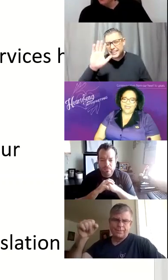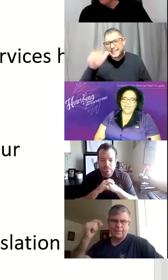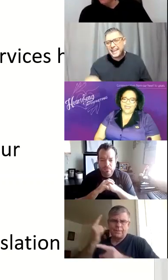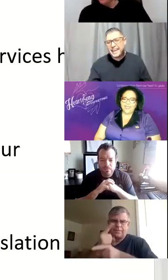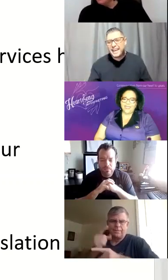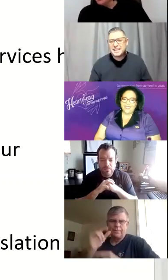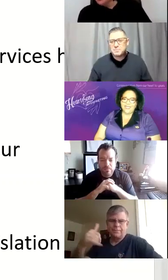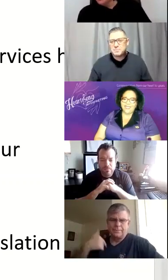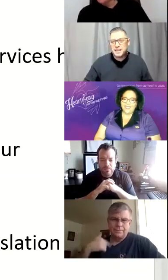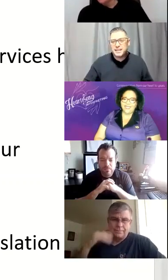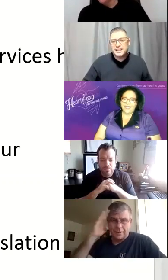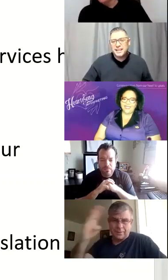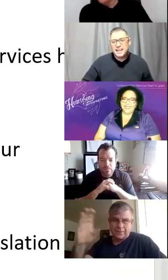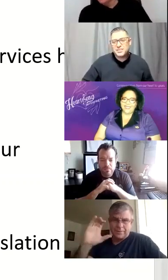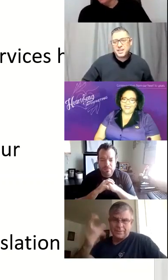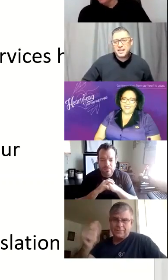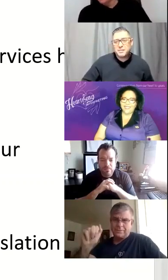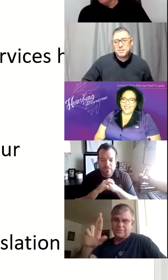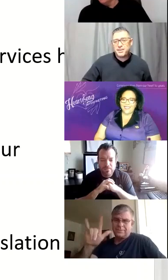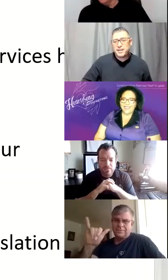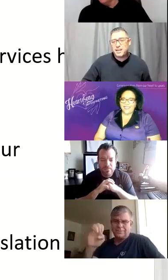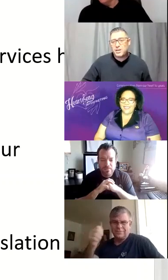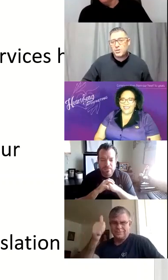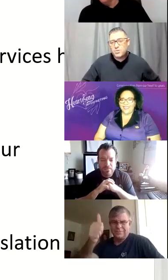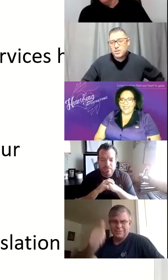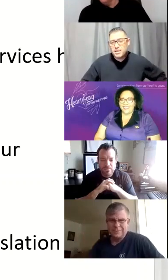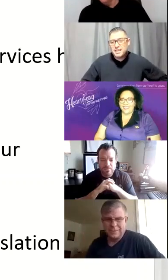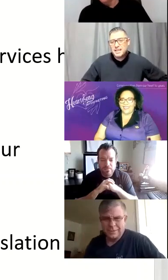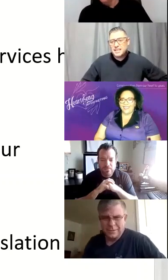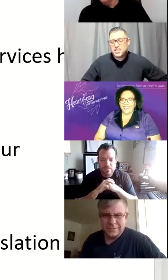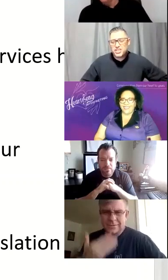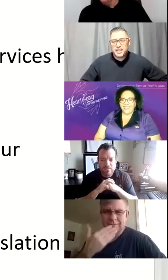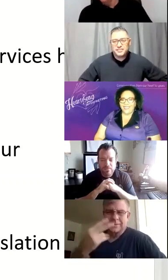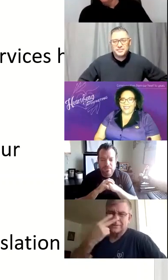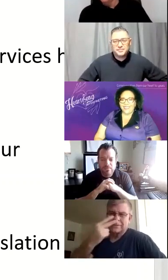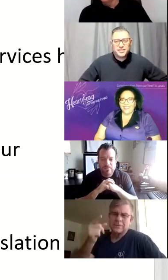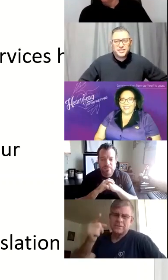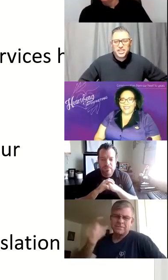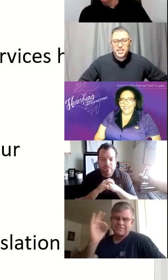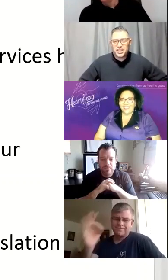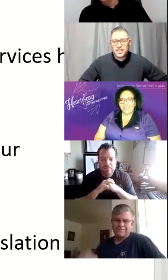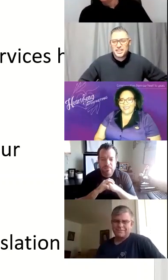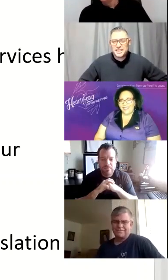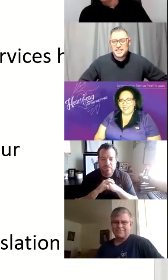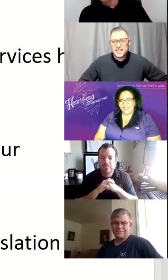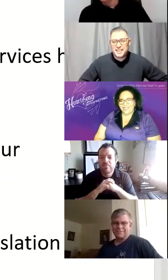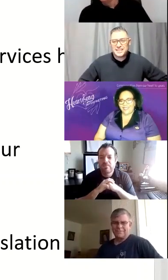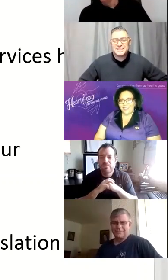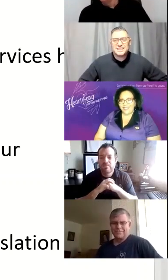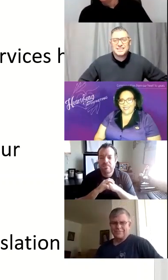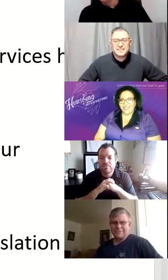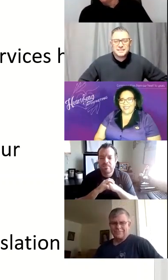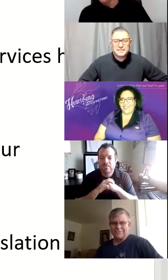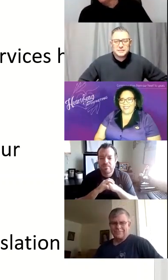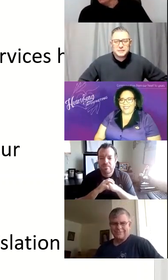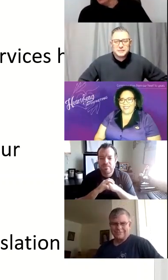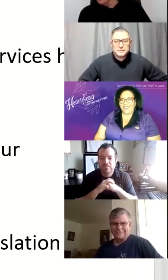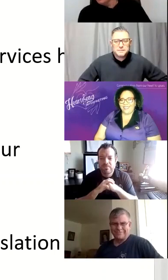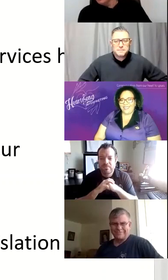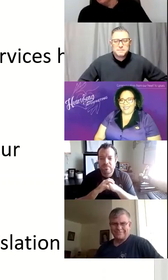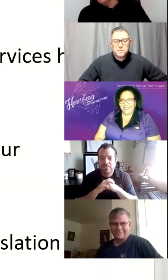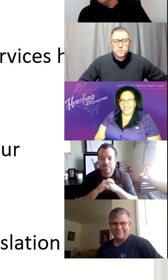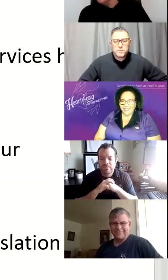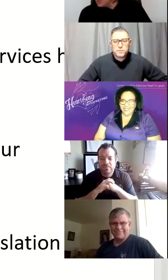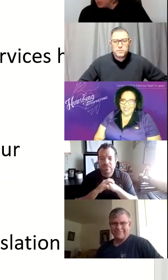meeting. Yeah, that's me. That's right. I'm here. Hello. It's Jet Hurley. Good to see you guys. And are